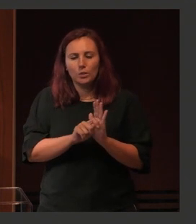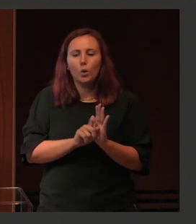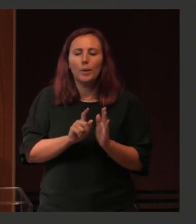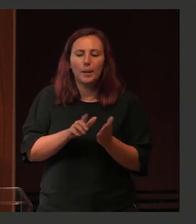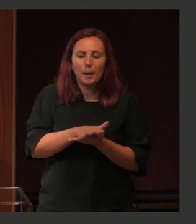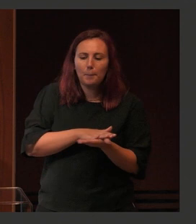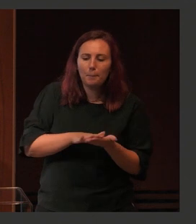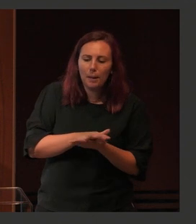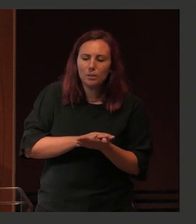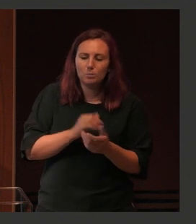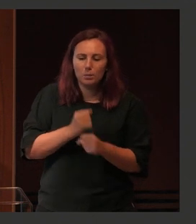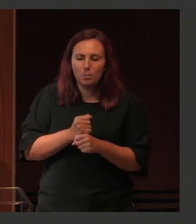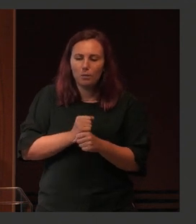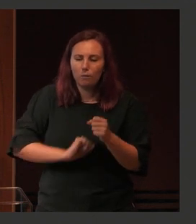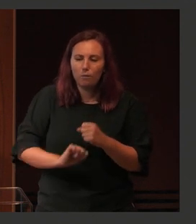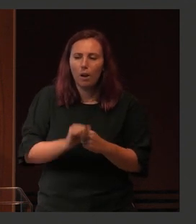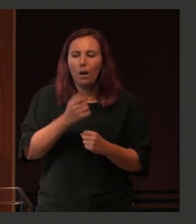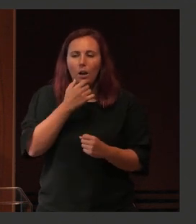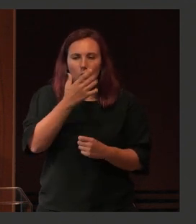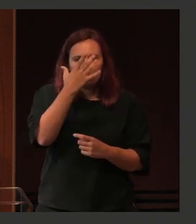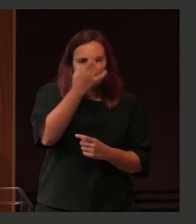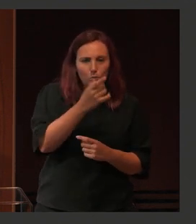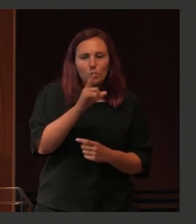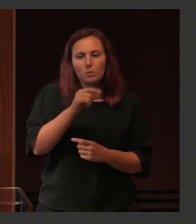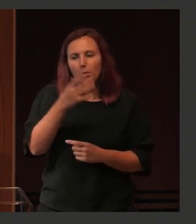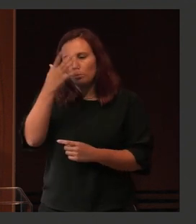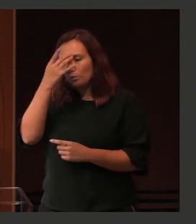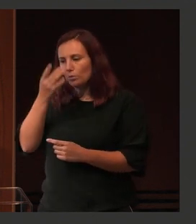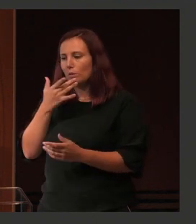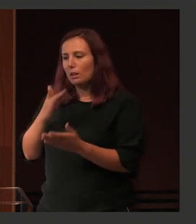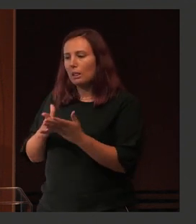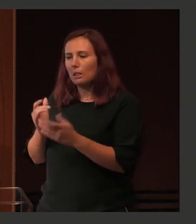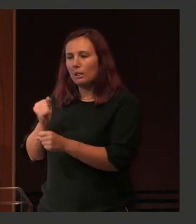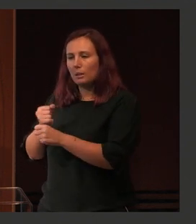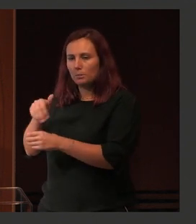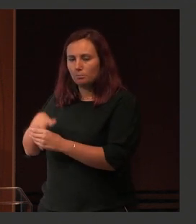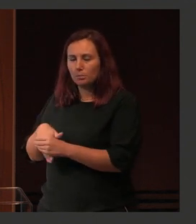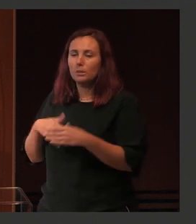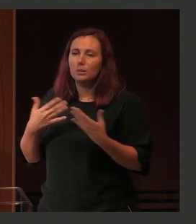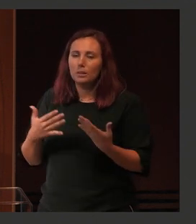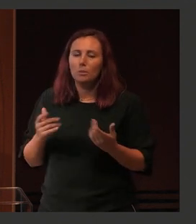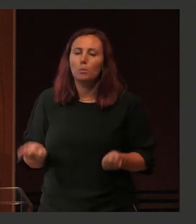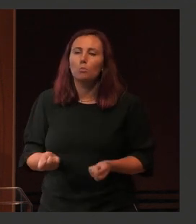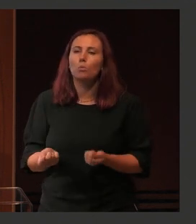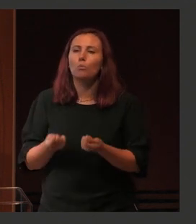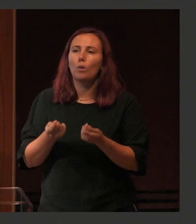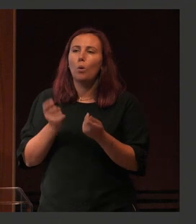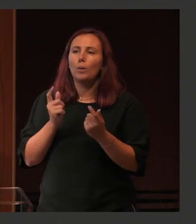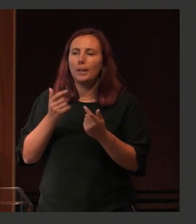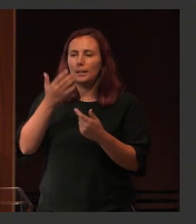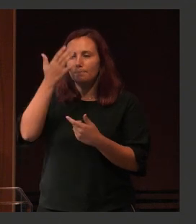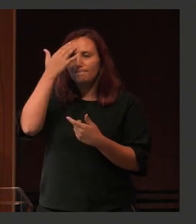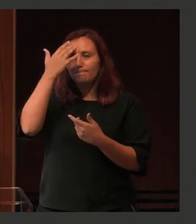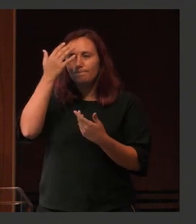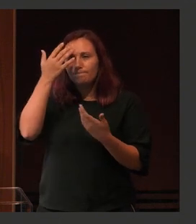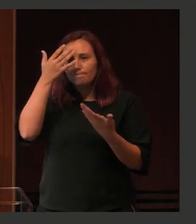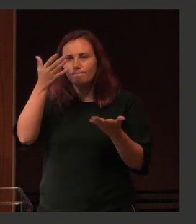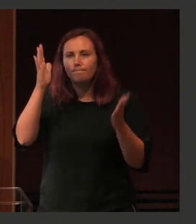work. So foster intellectual freedom and access of information could